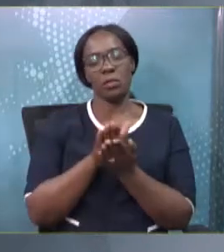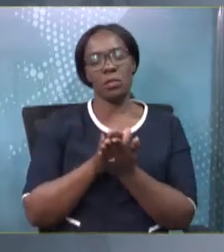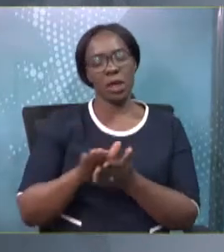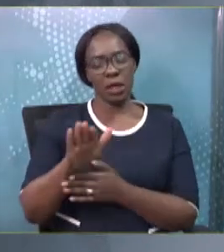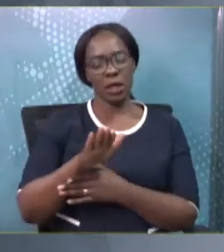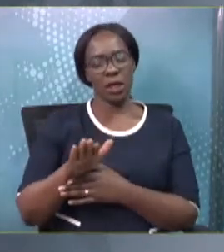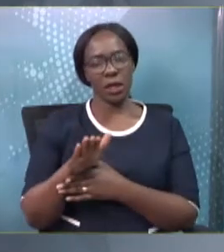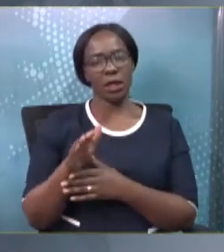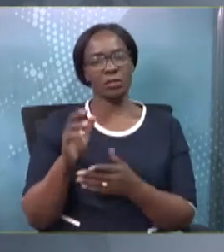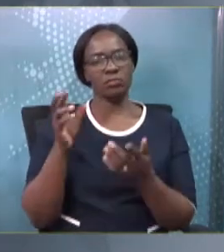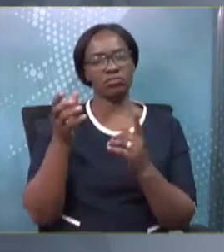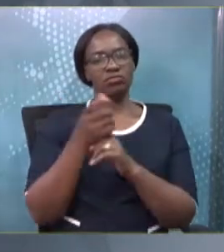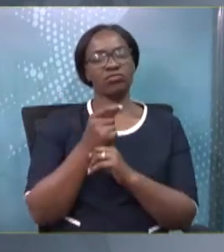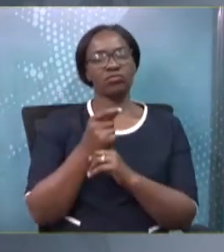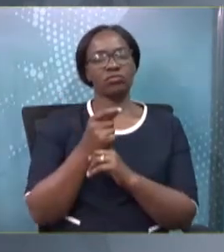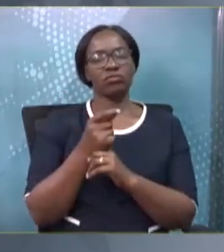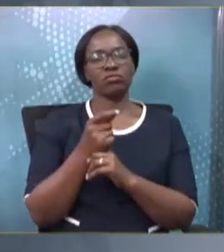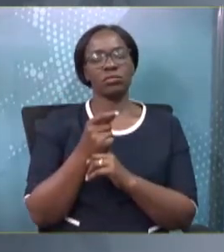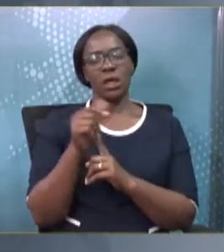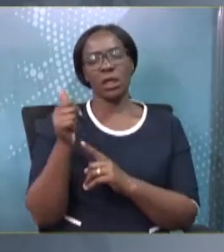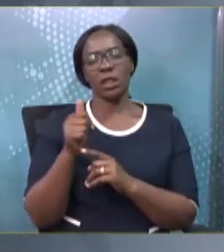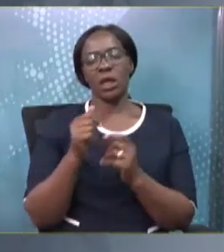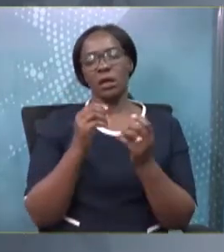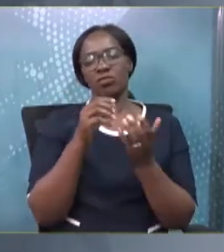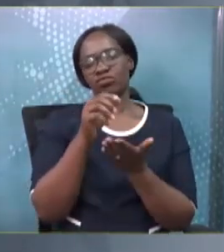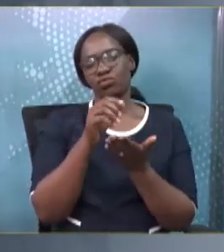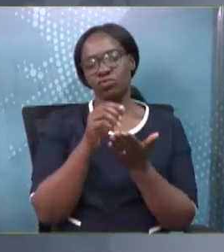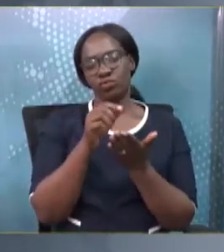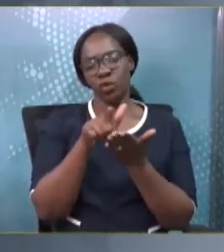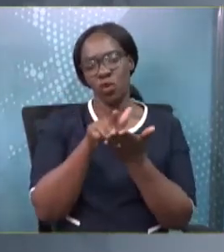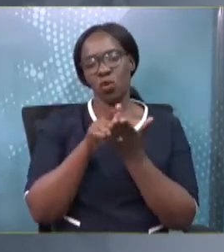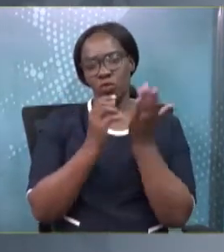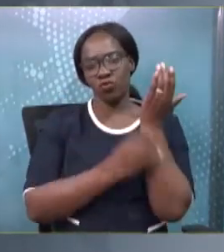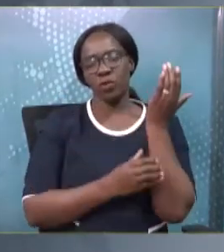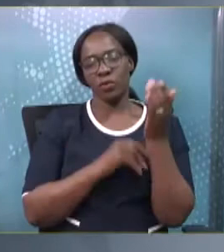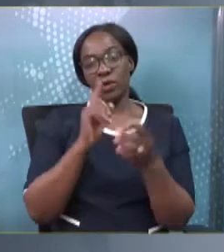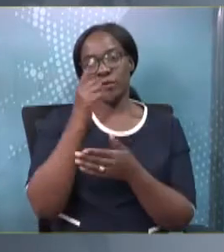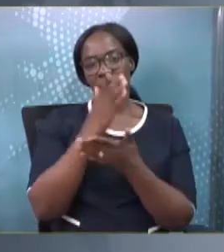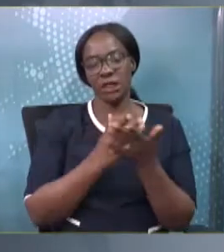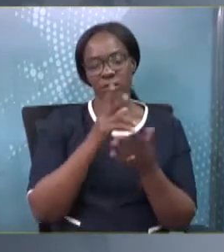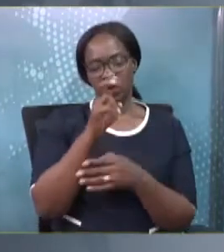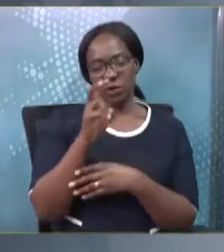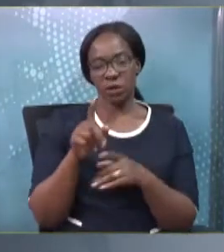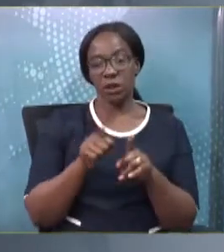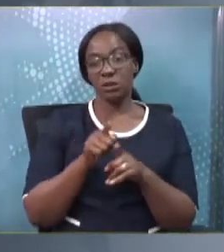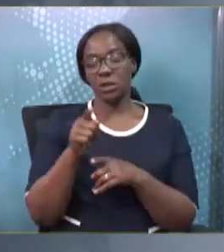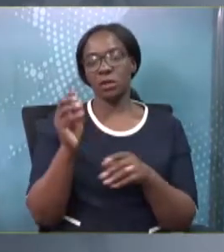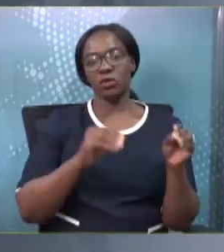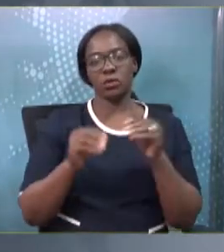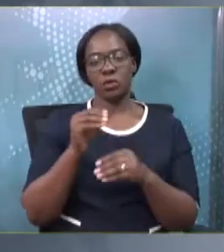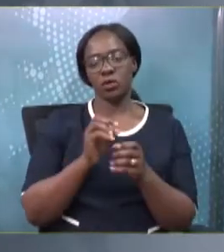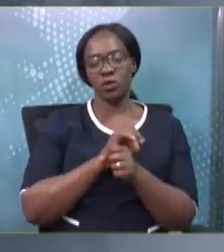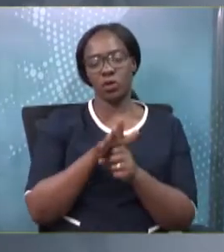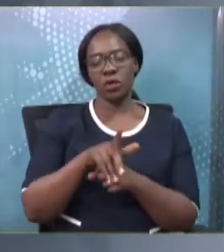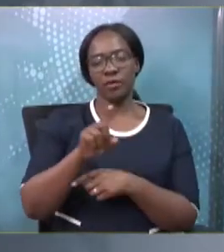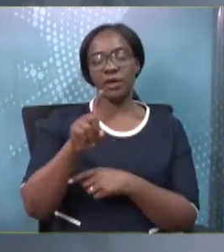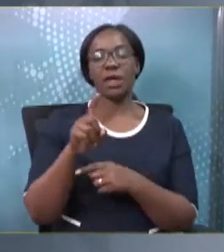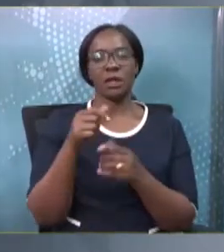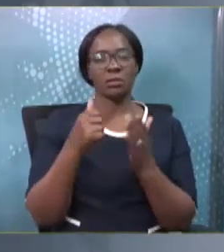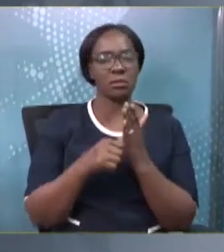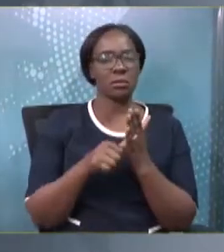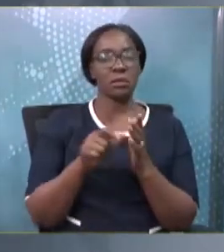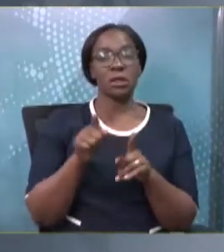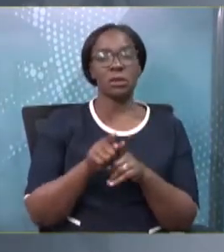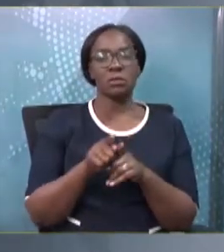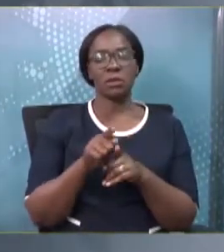banking sector has registered an increase in non-performing loans in the first half of 2020, attributed to the COVID-19 pandemic, according